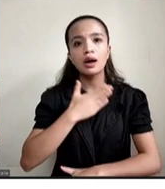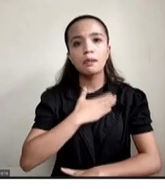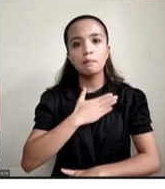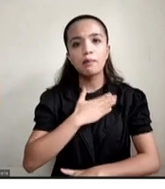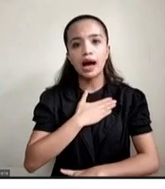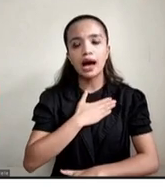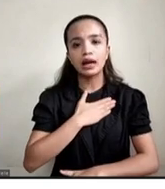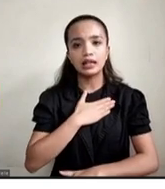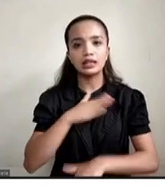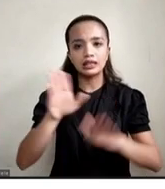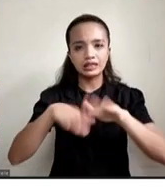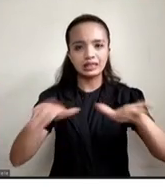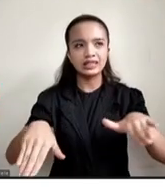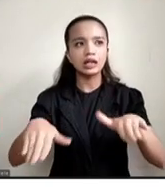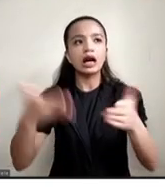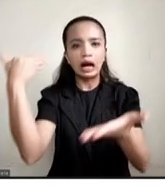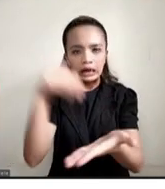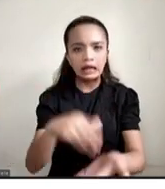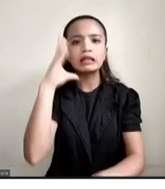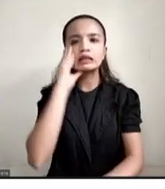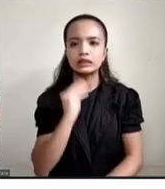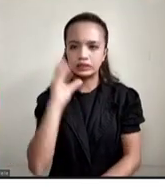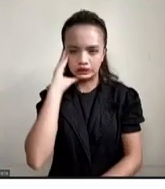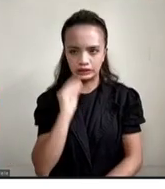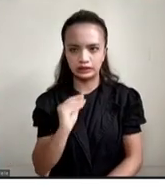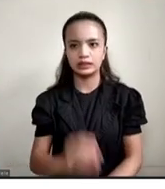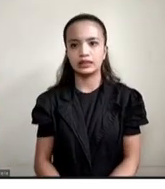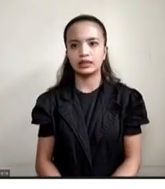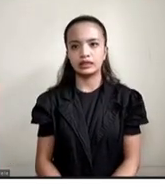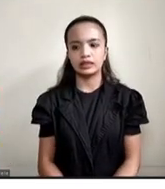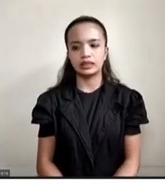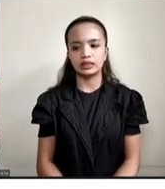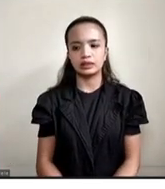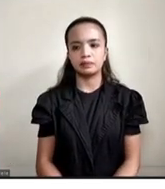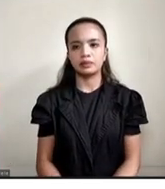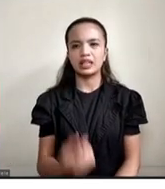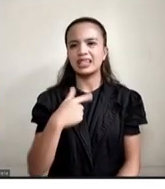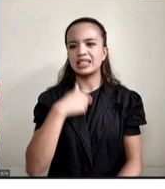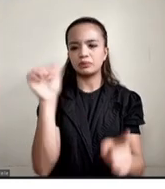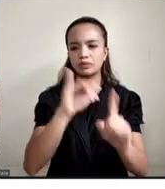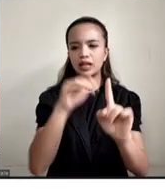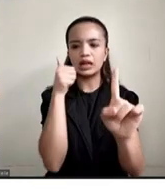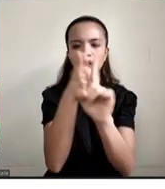again. So yun yung talaga parang automatic.